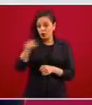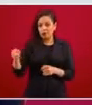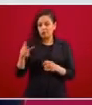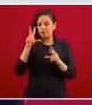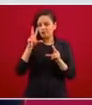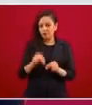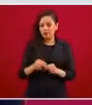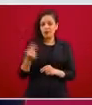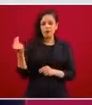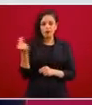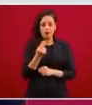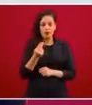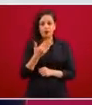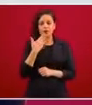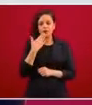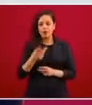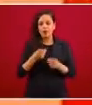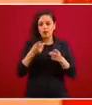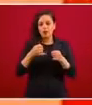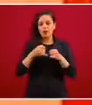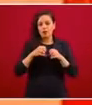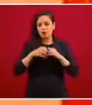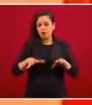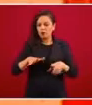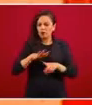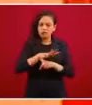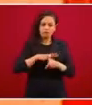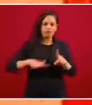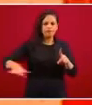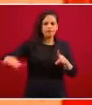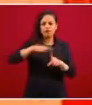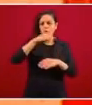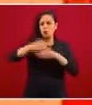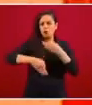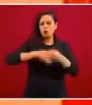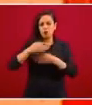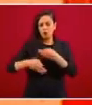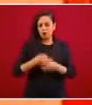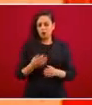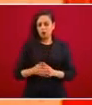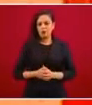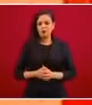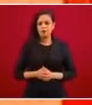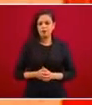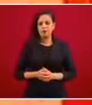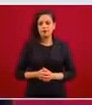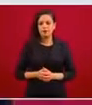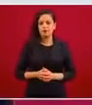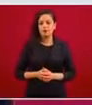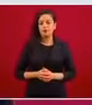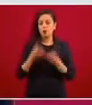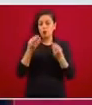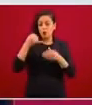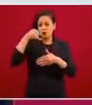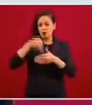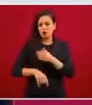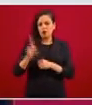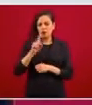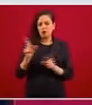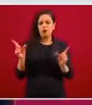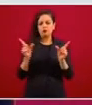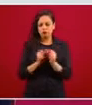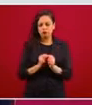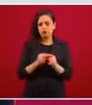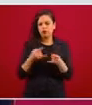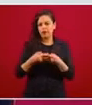want this anecdote to the fact that it's a sad story. I don't want it